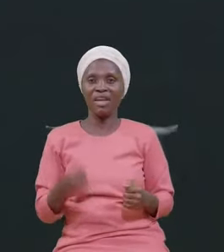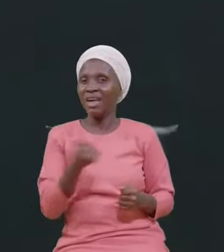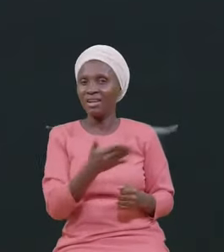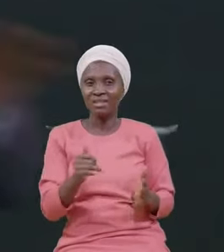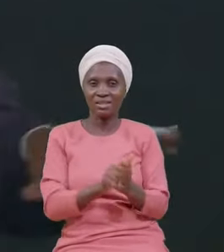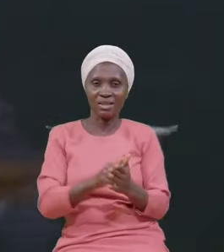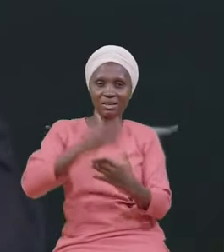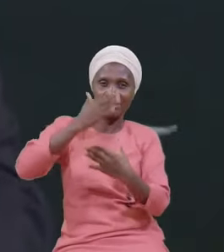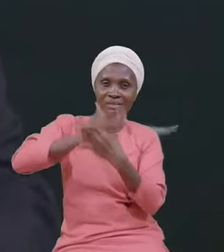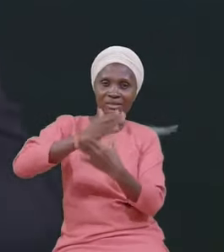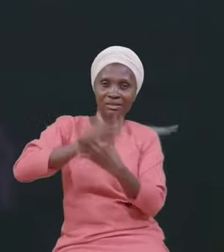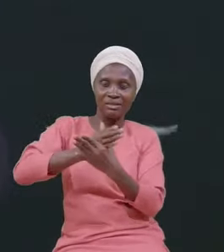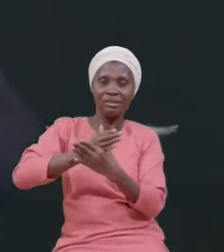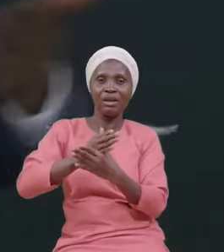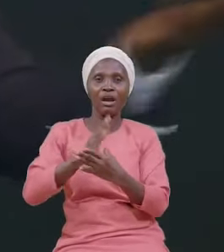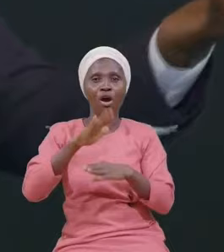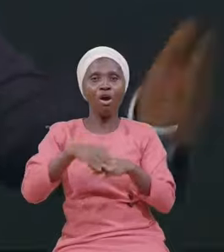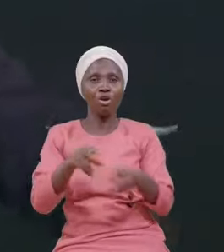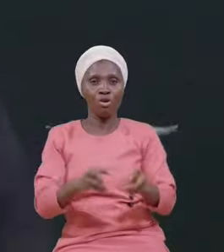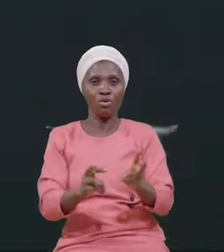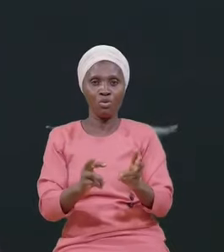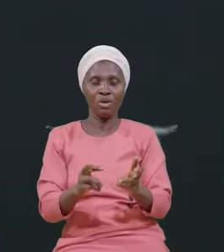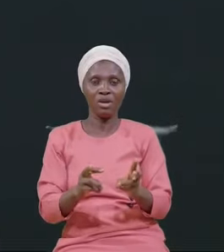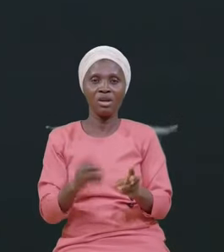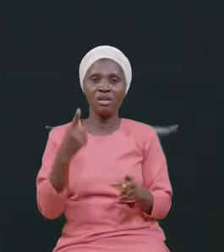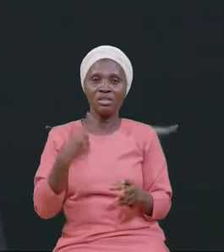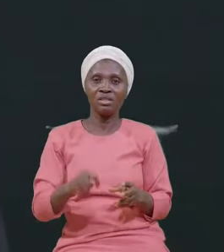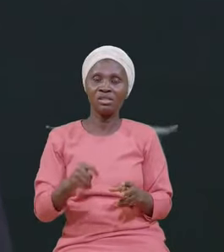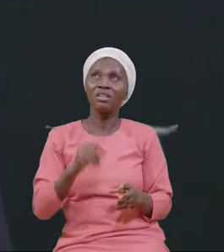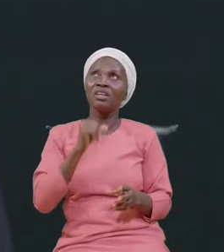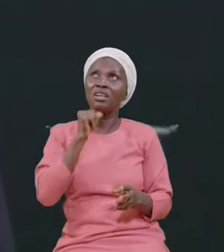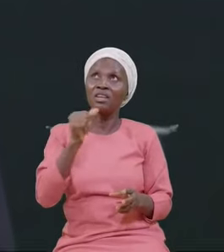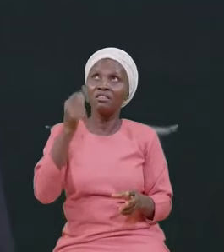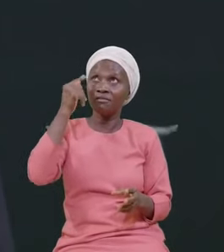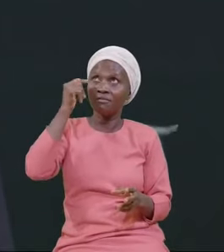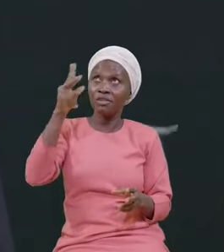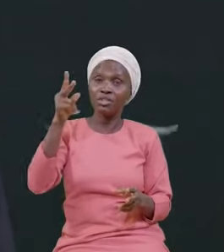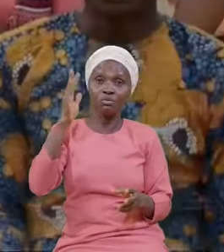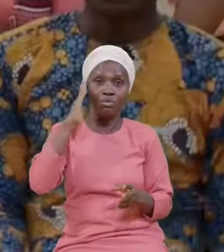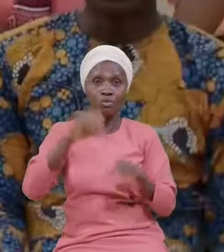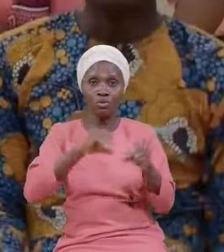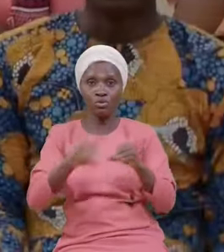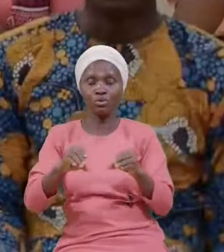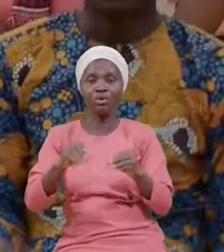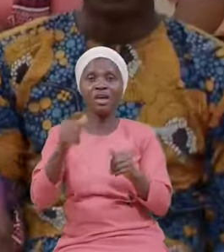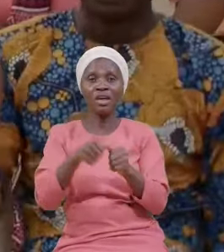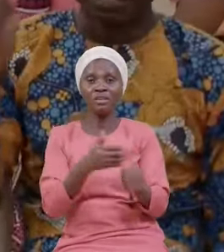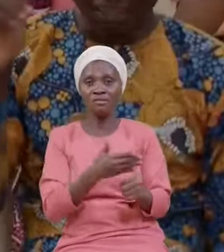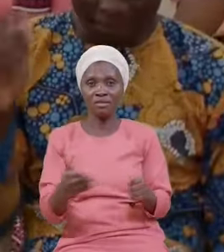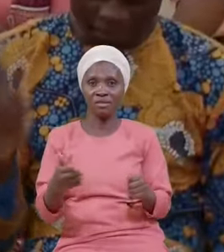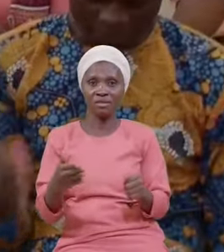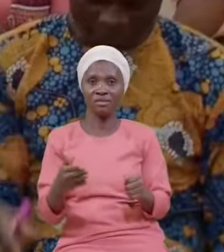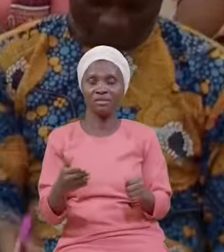visible be made visible to you and everything your life will be all right